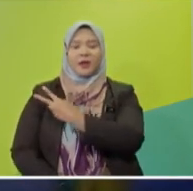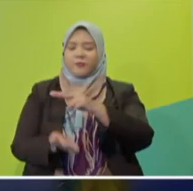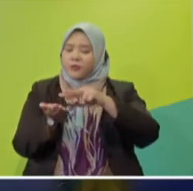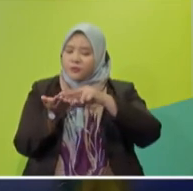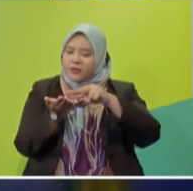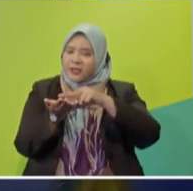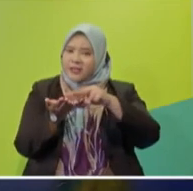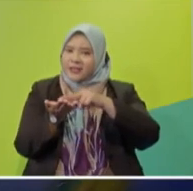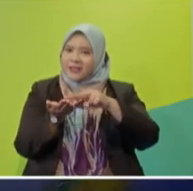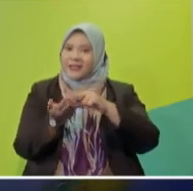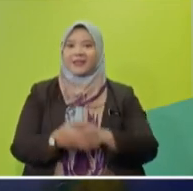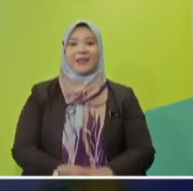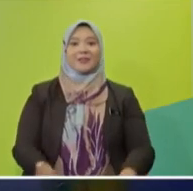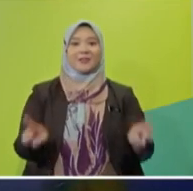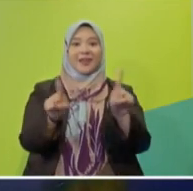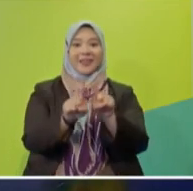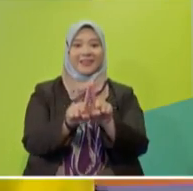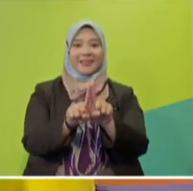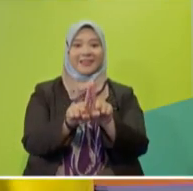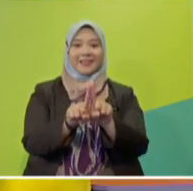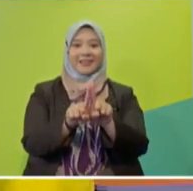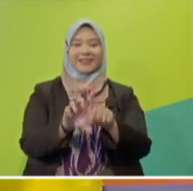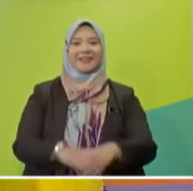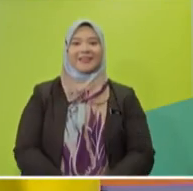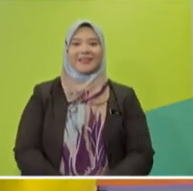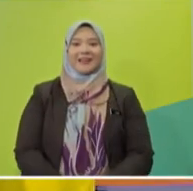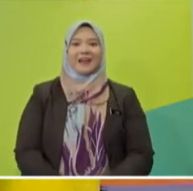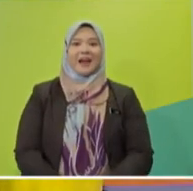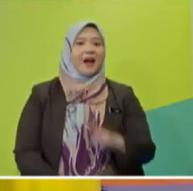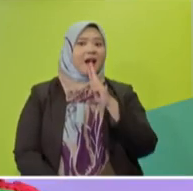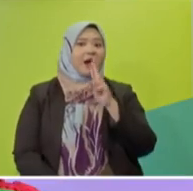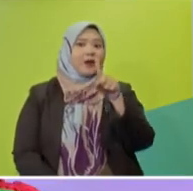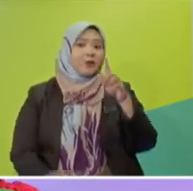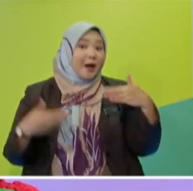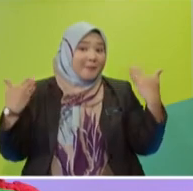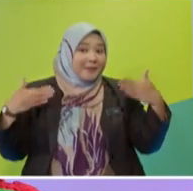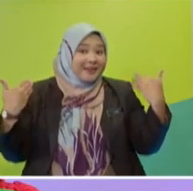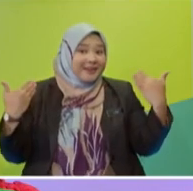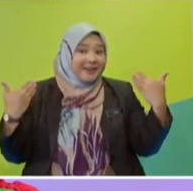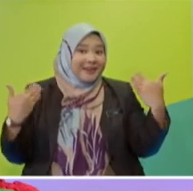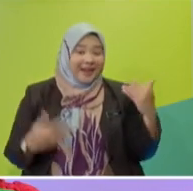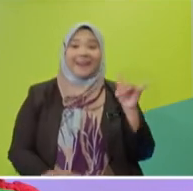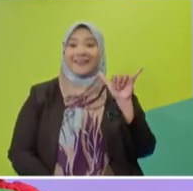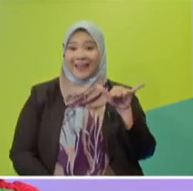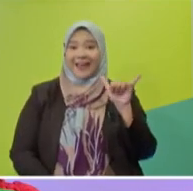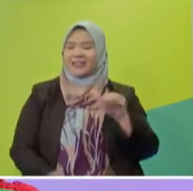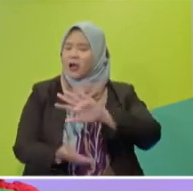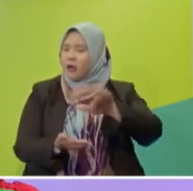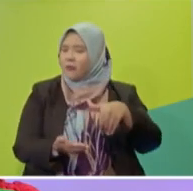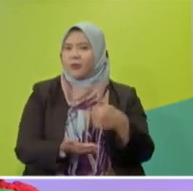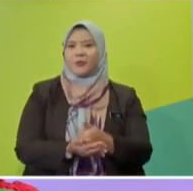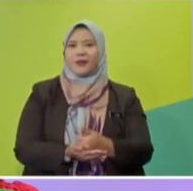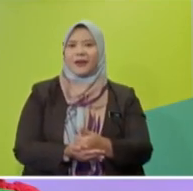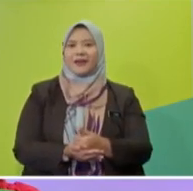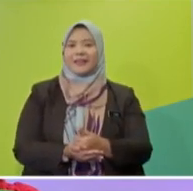happy. Yay, good and job, Kiko, everybody. And Kiko the clown is happy too. Yay, good job, everybody. Give yourselves a round of applause. And with that,